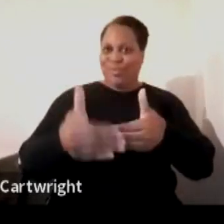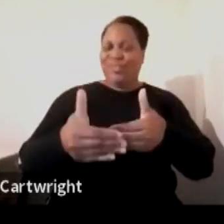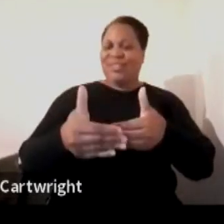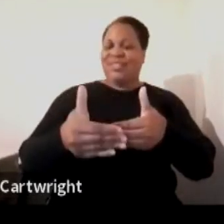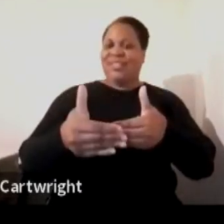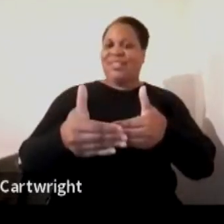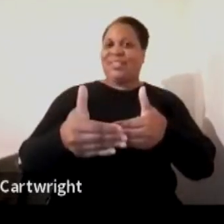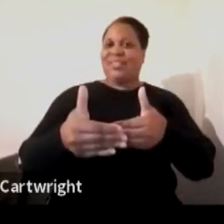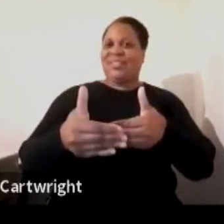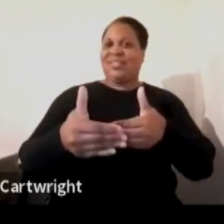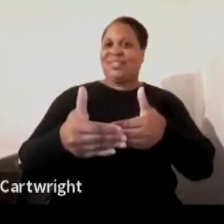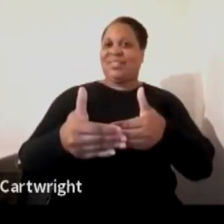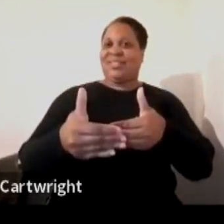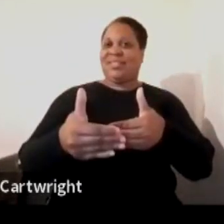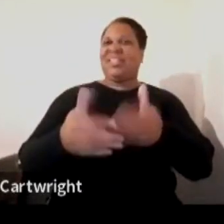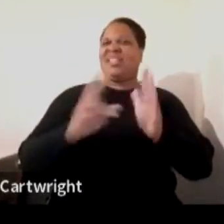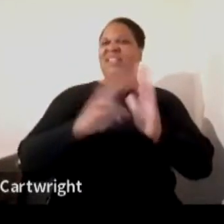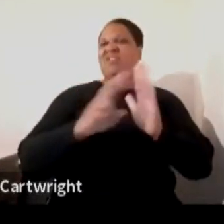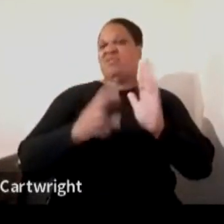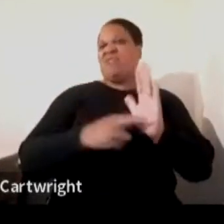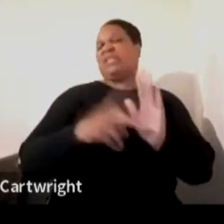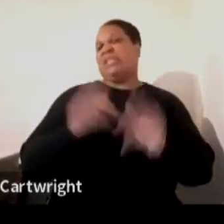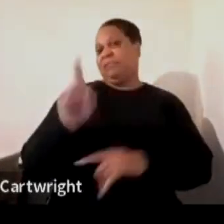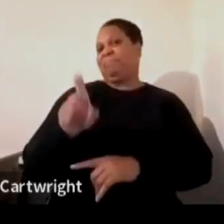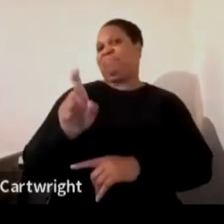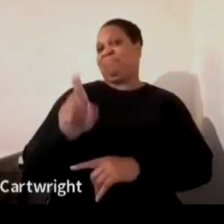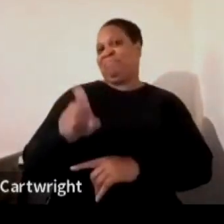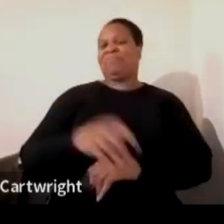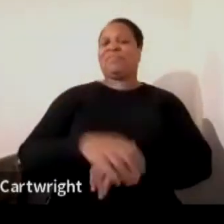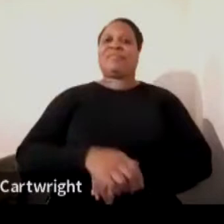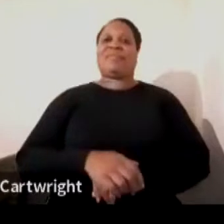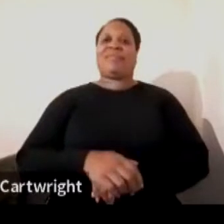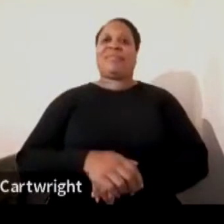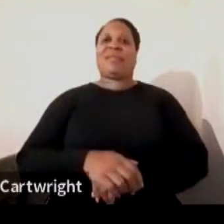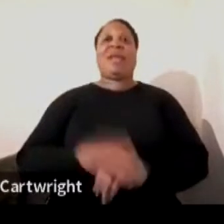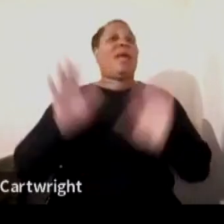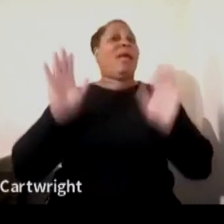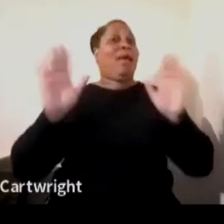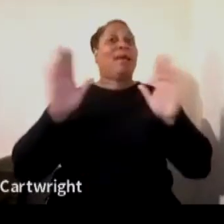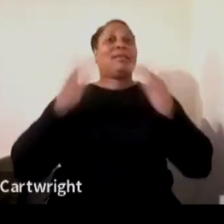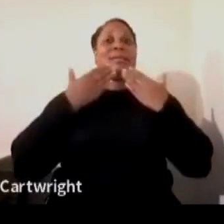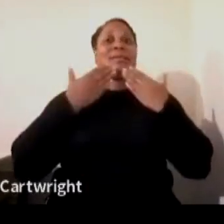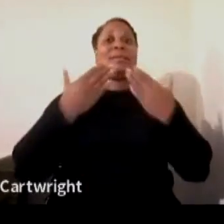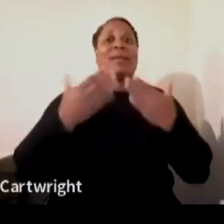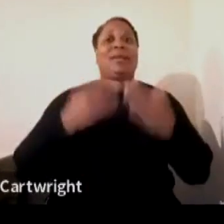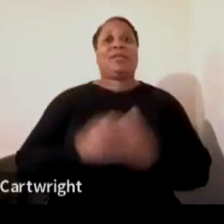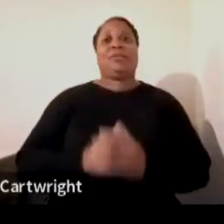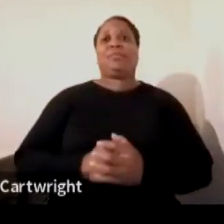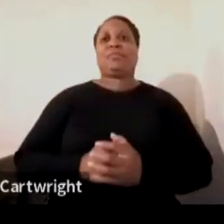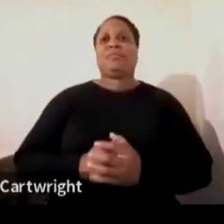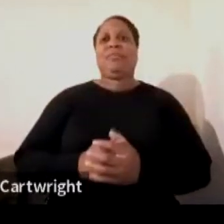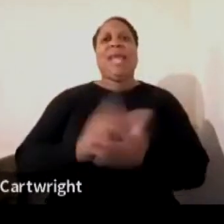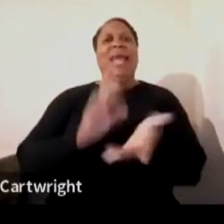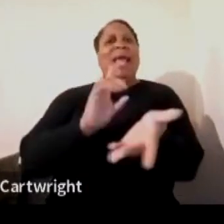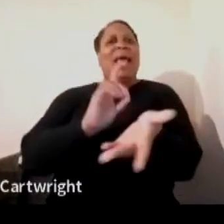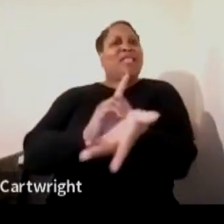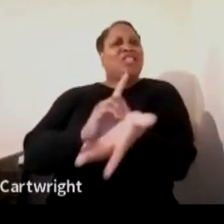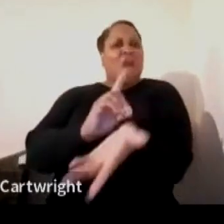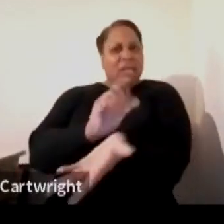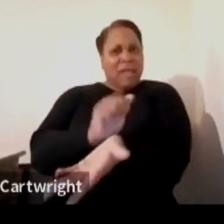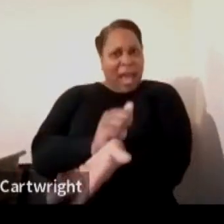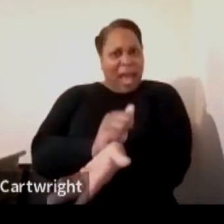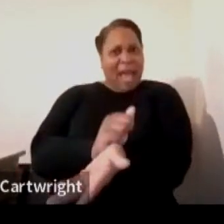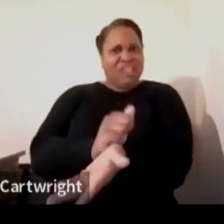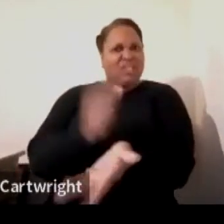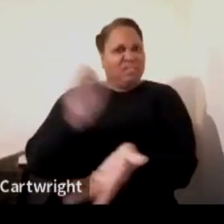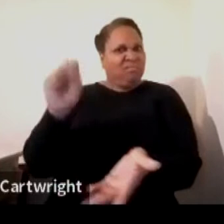it takes to register for this. Excellent, thank you. And Dr. Ashton, I understand that